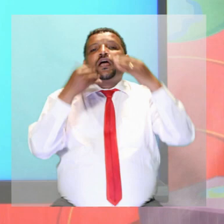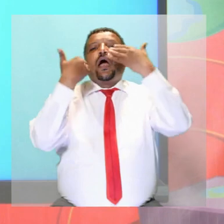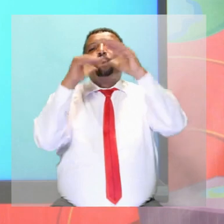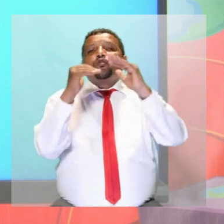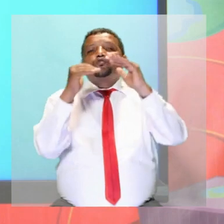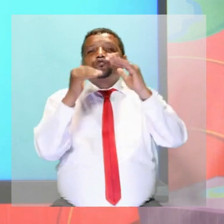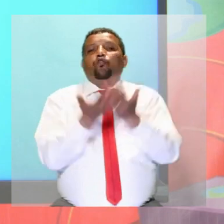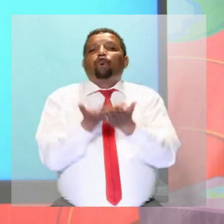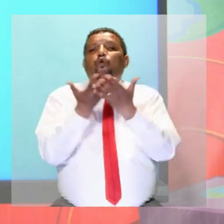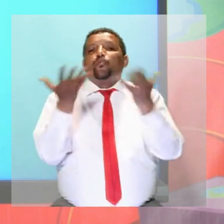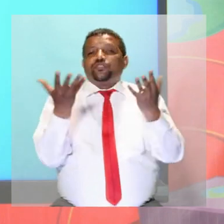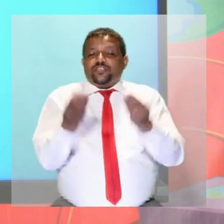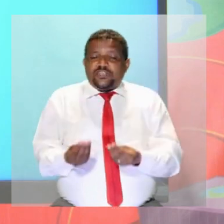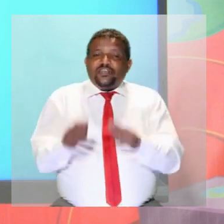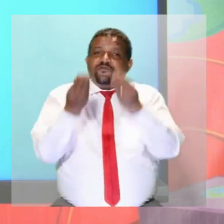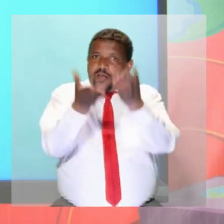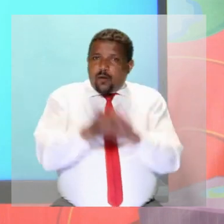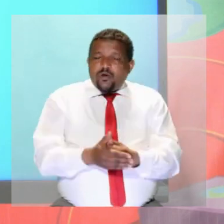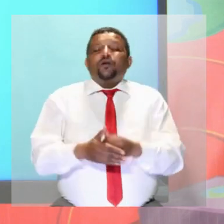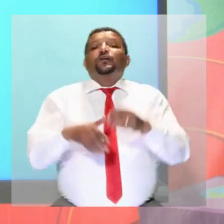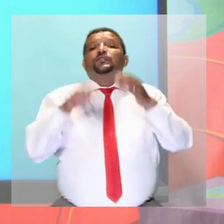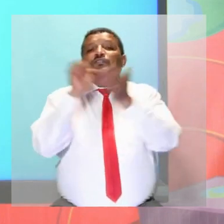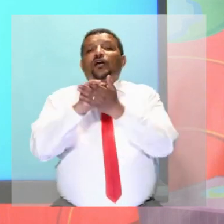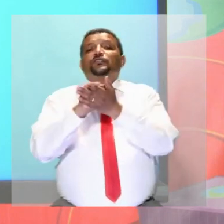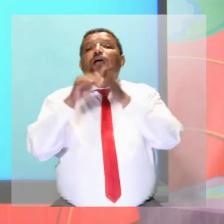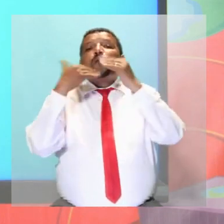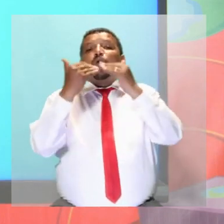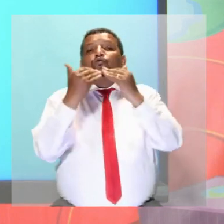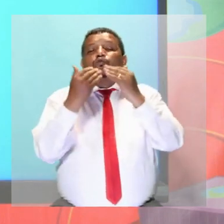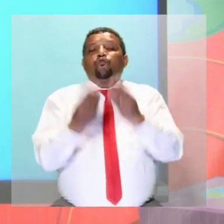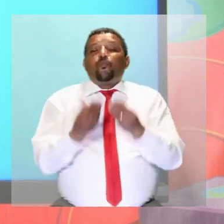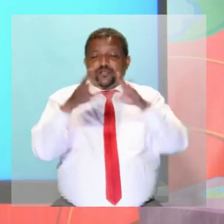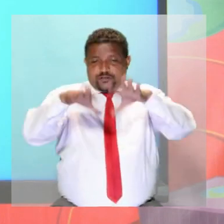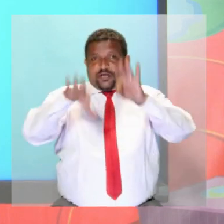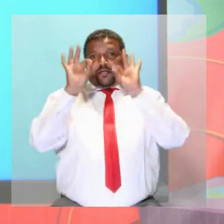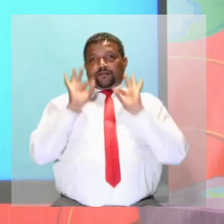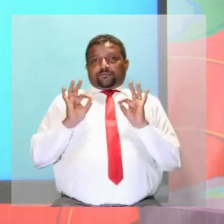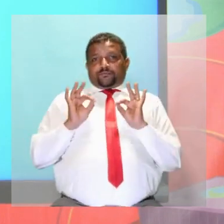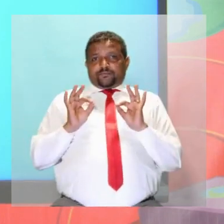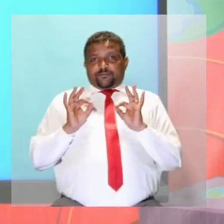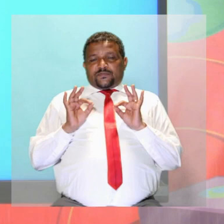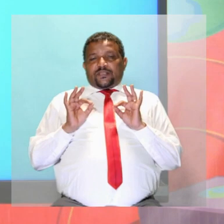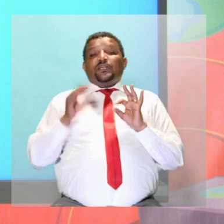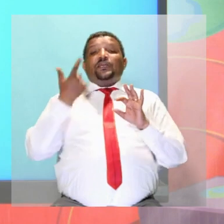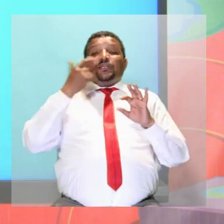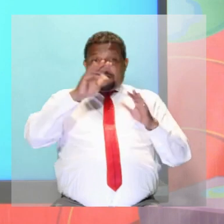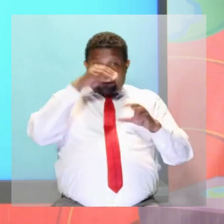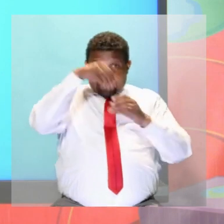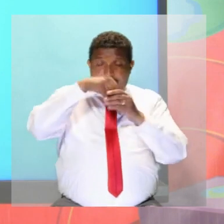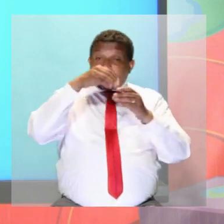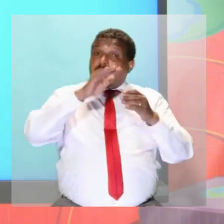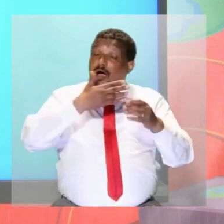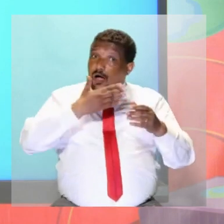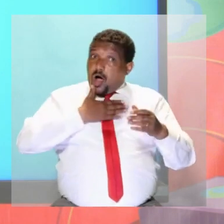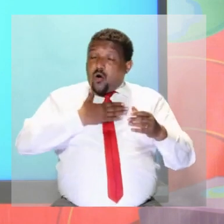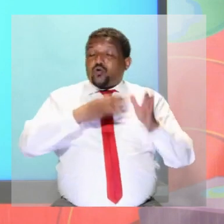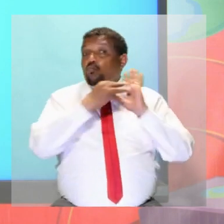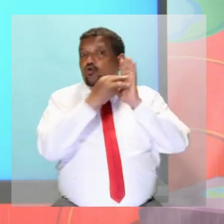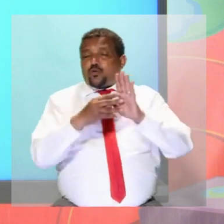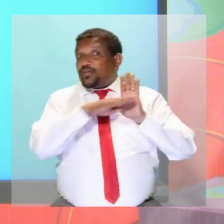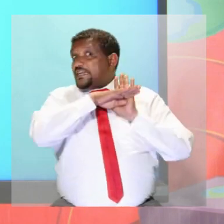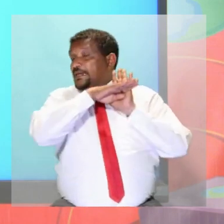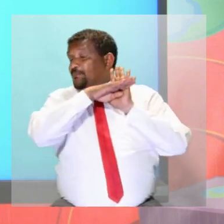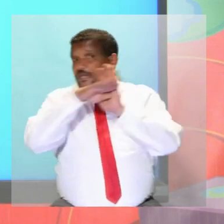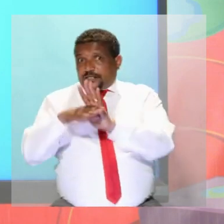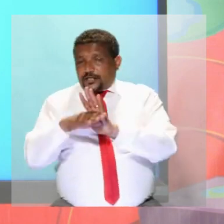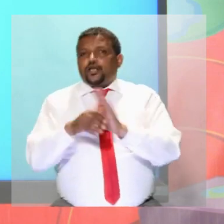a commodity that is given up for the amount of a commodity that is gained. In our model, we represented